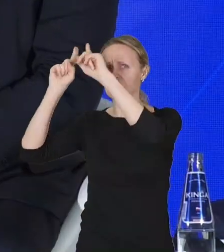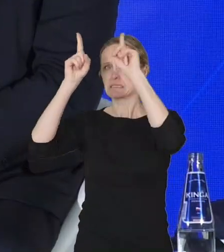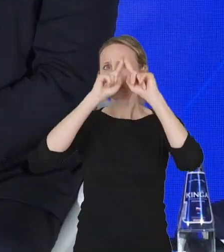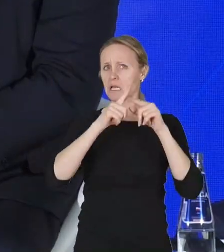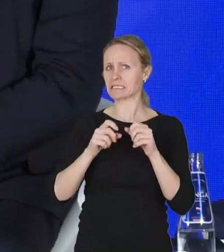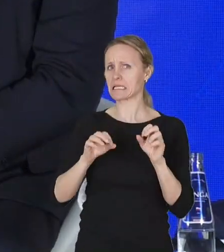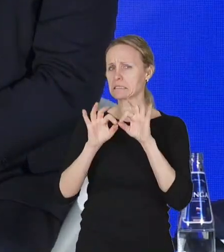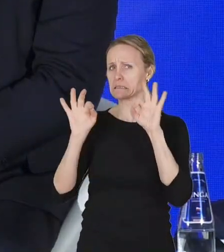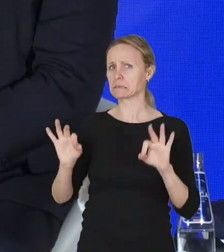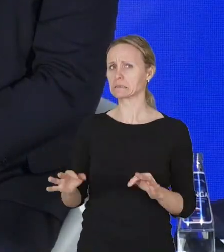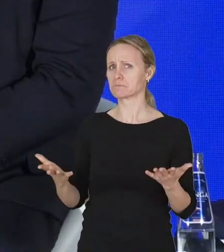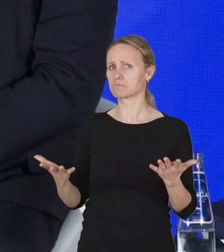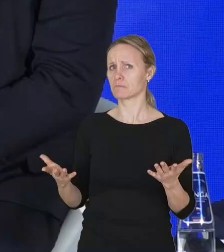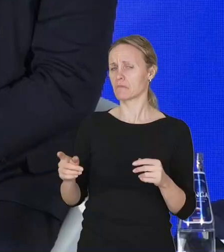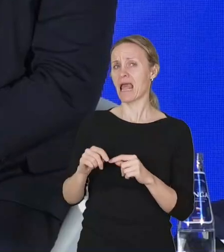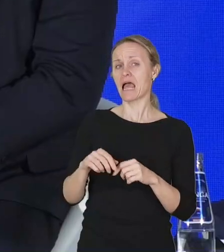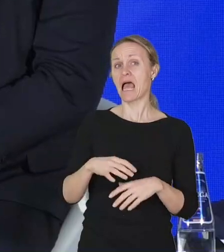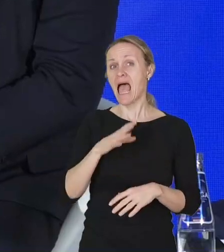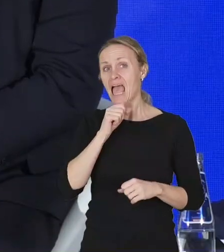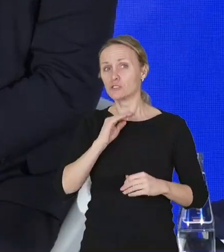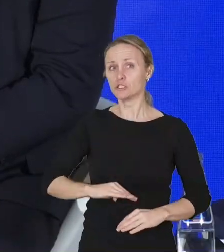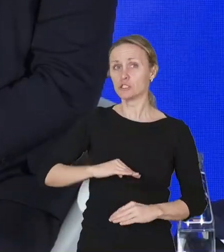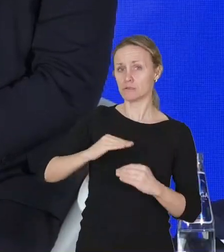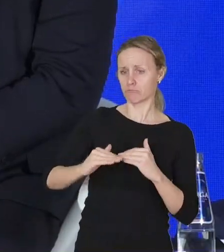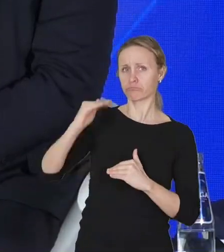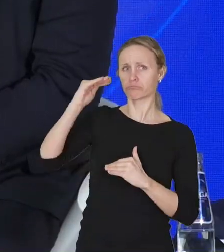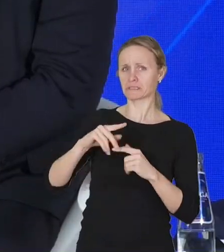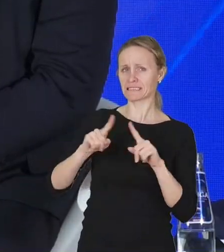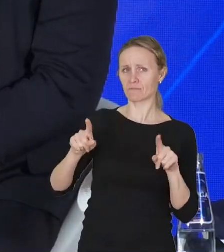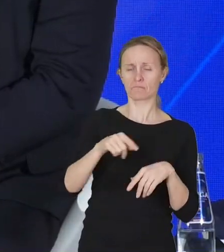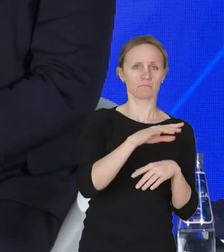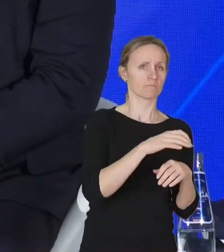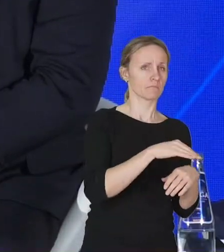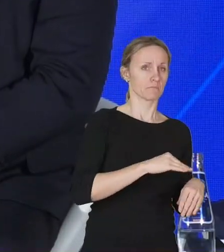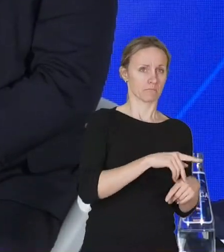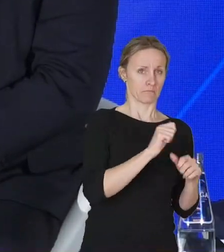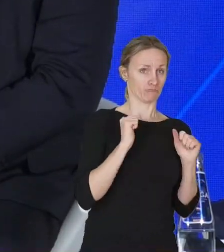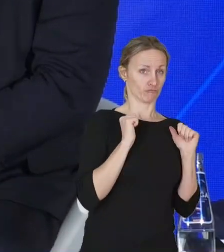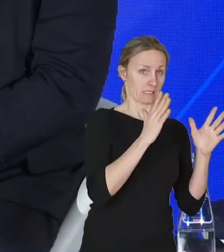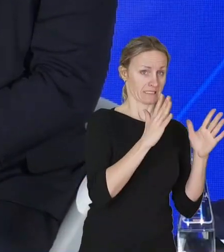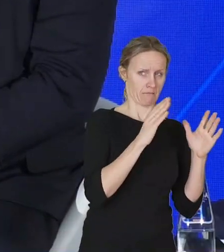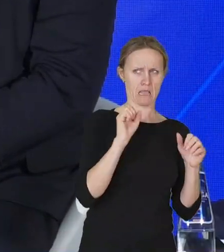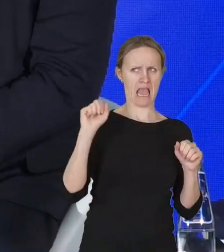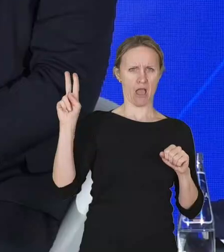So that's the real problem, that we need to speed up the process of implementing